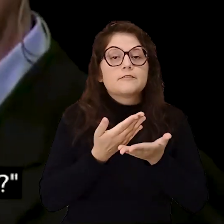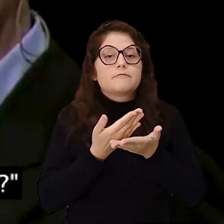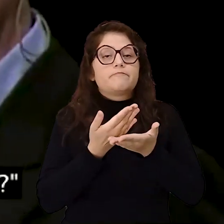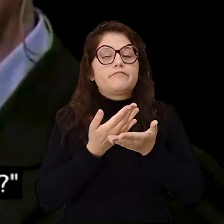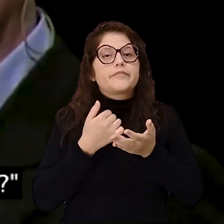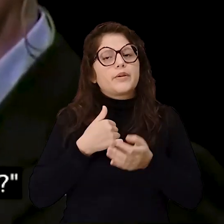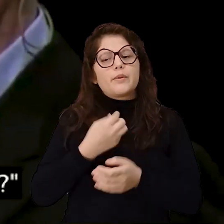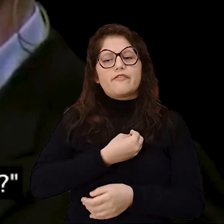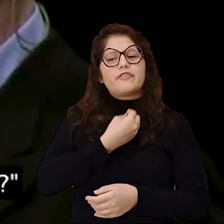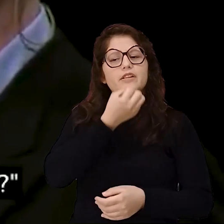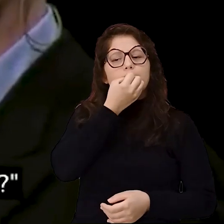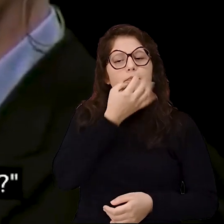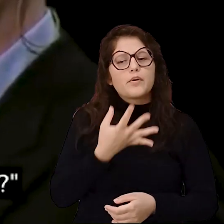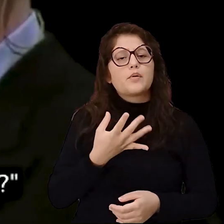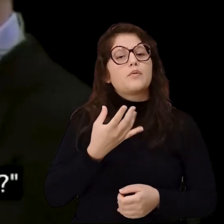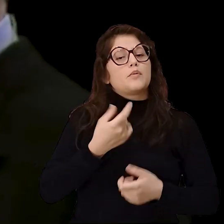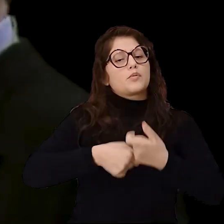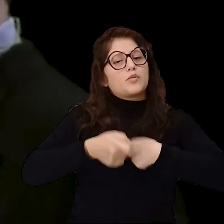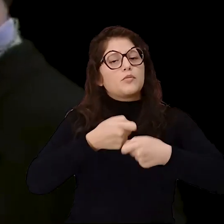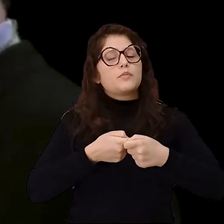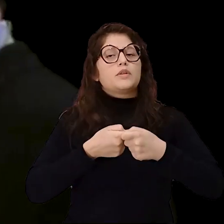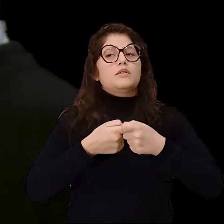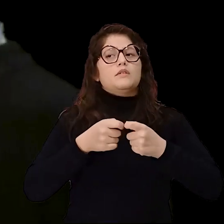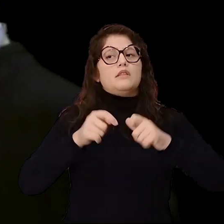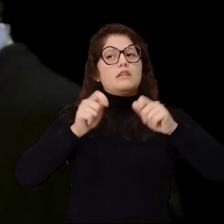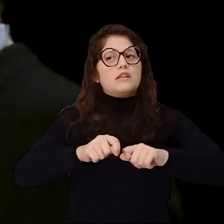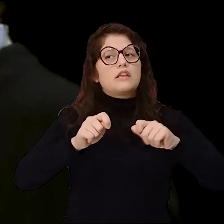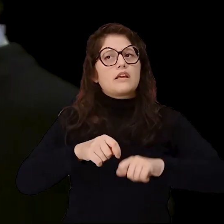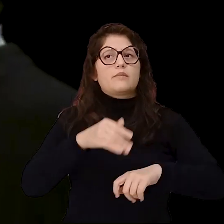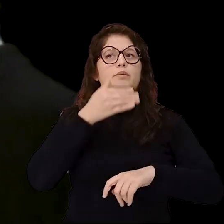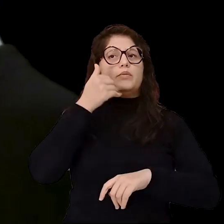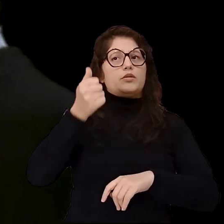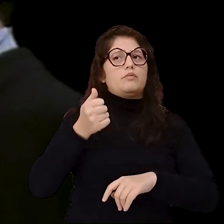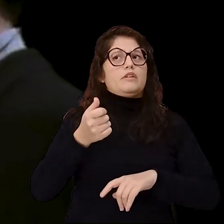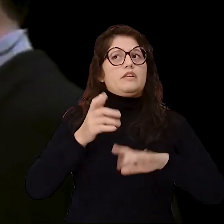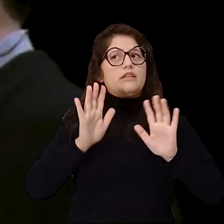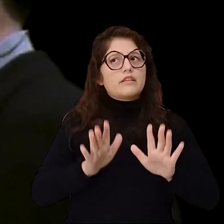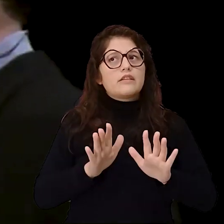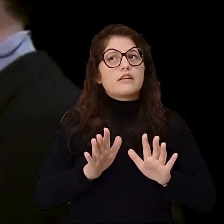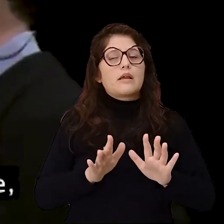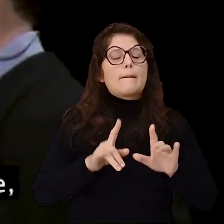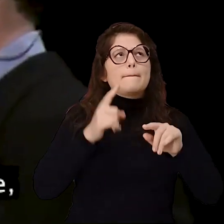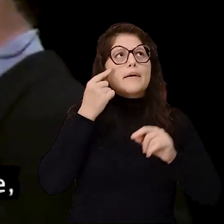if it's making me someone else? I had 2 advantages as I went into